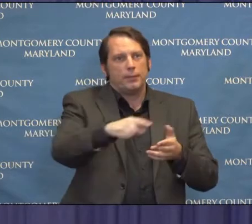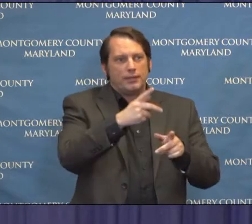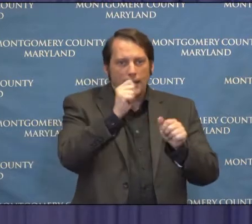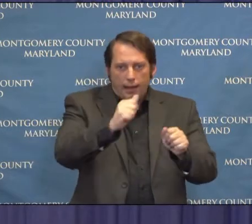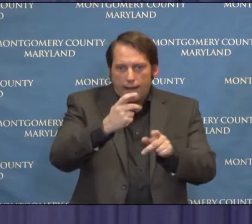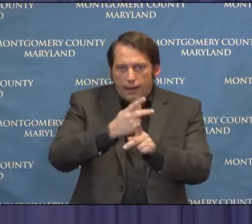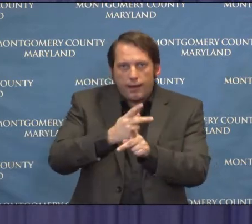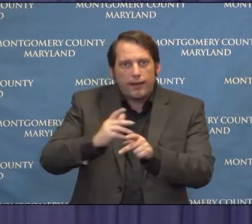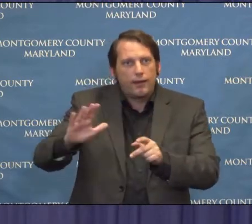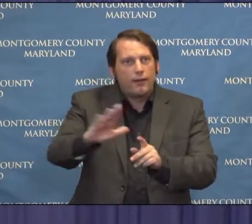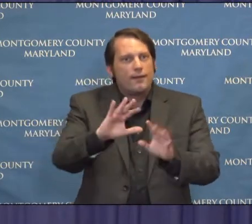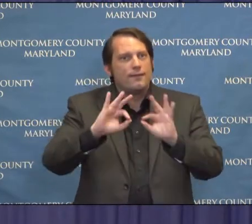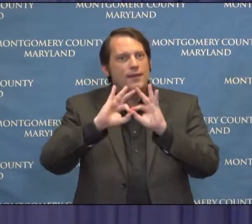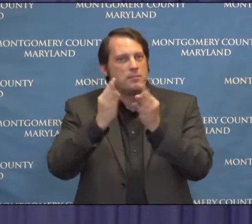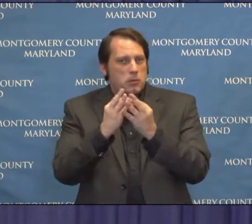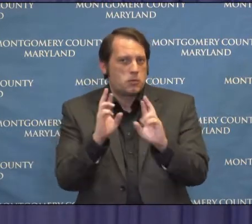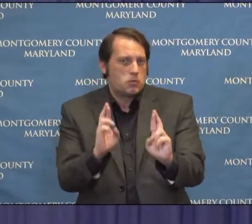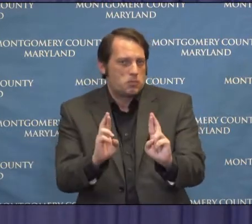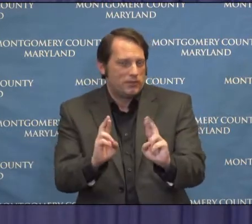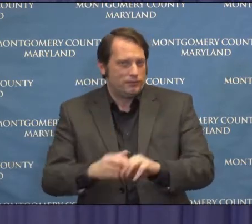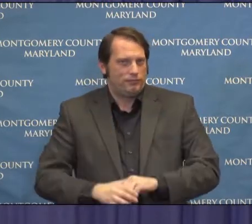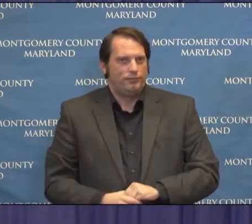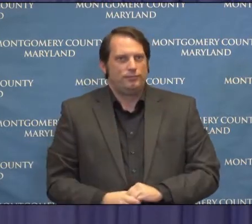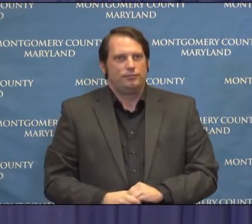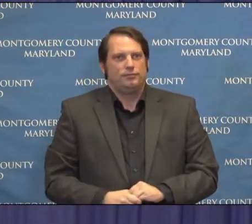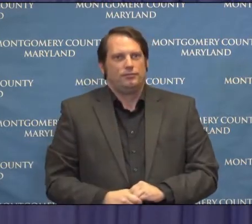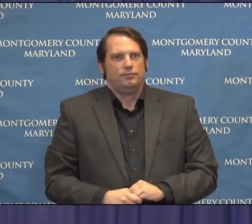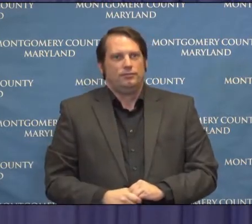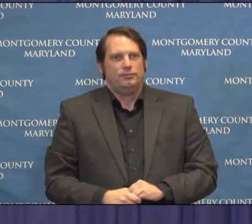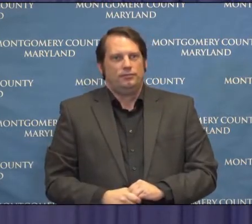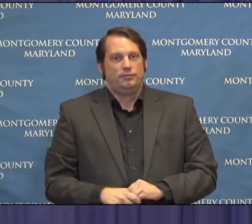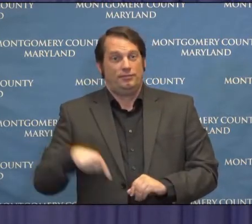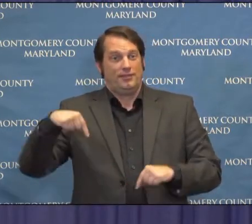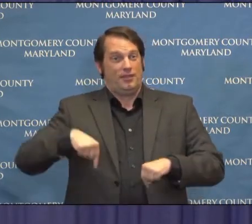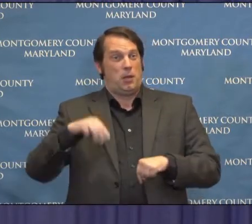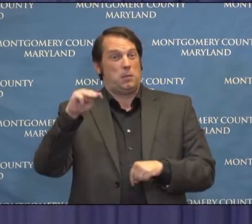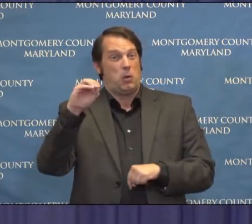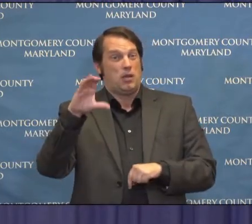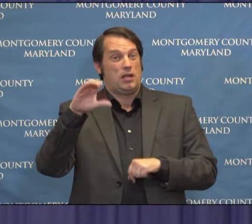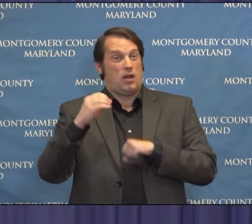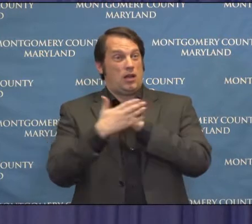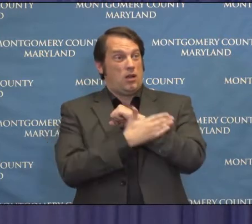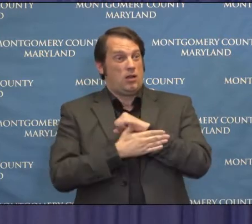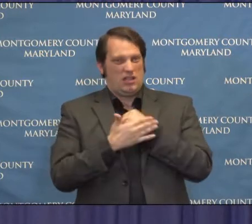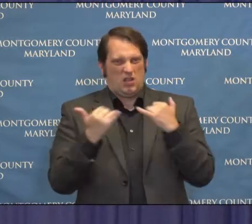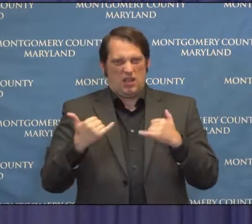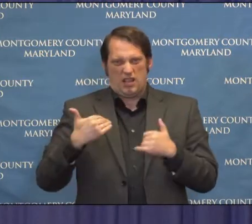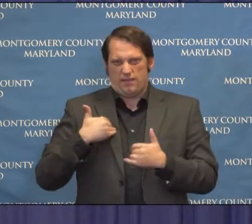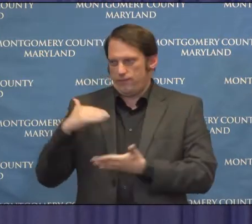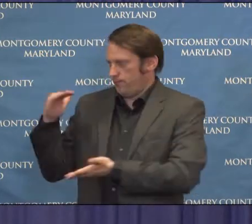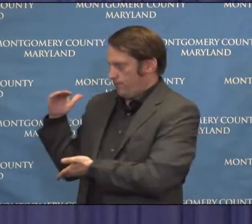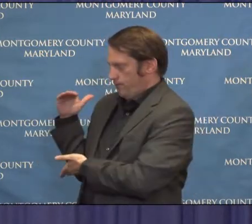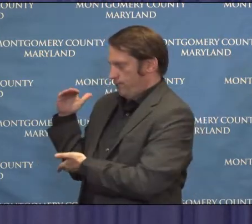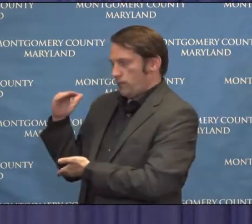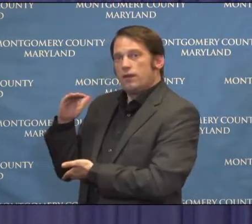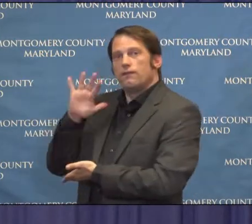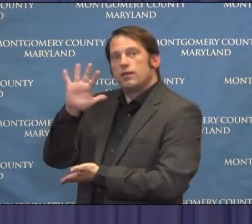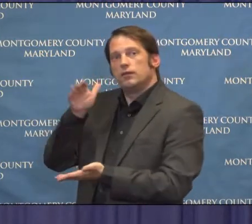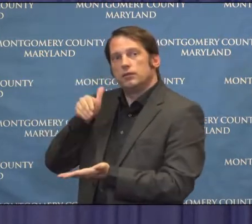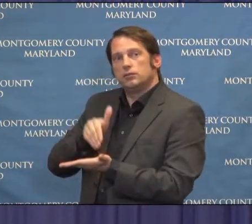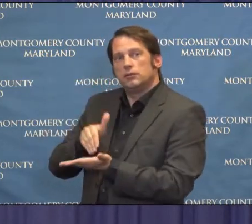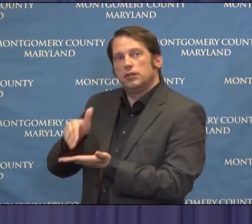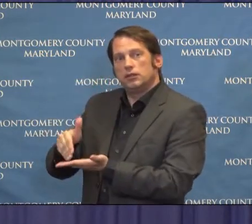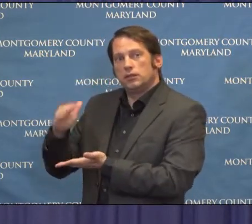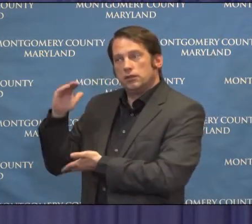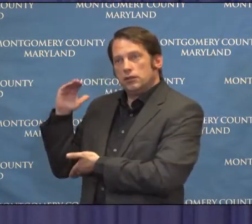county has $5 million right now that's gonna go toward individual assistance. We're gonna add another